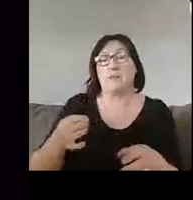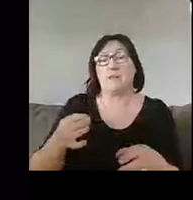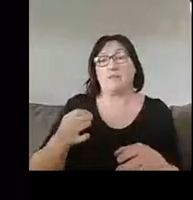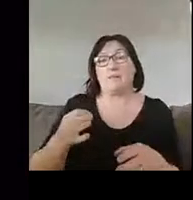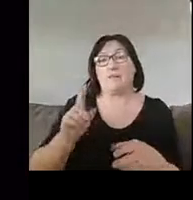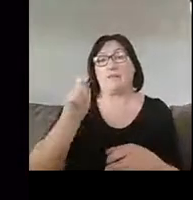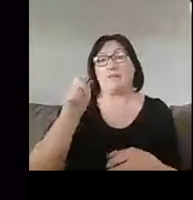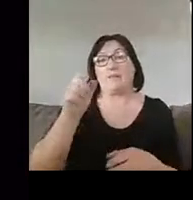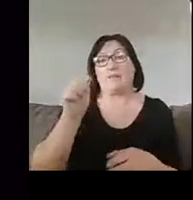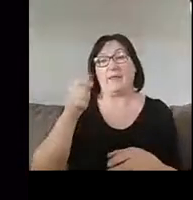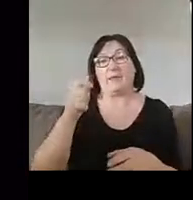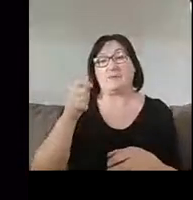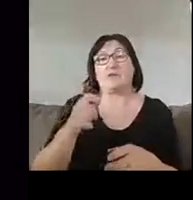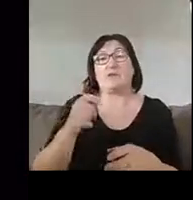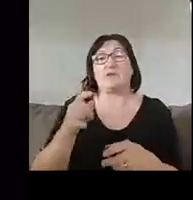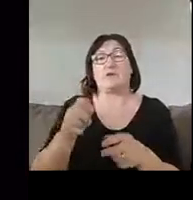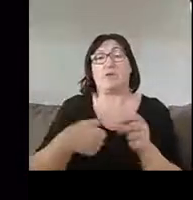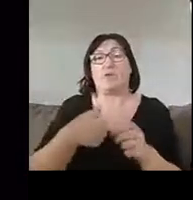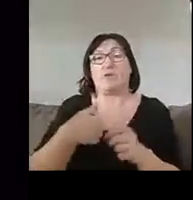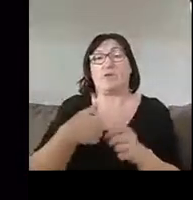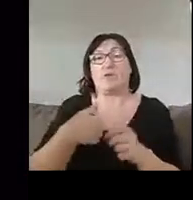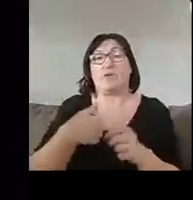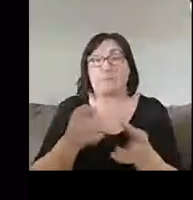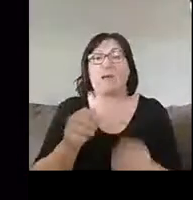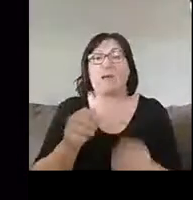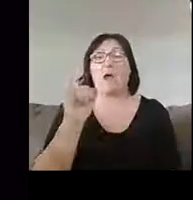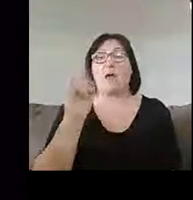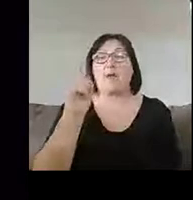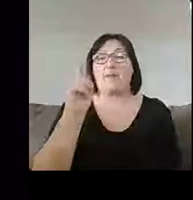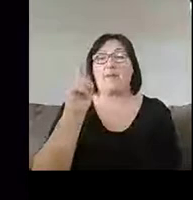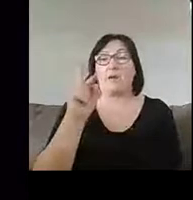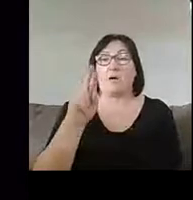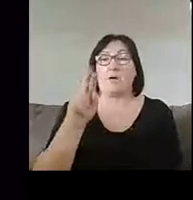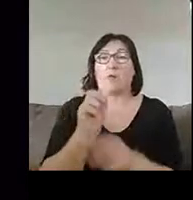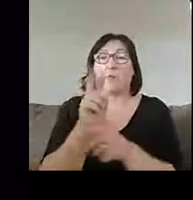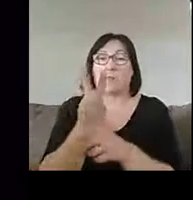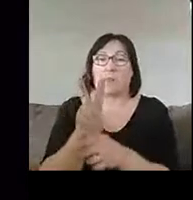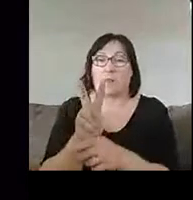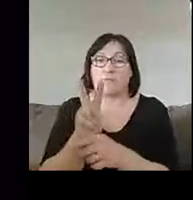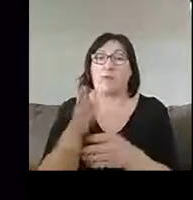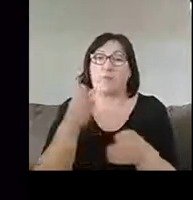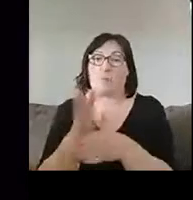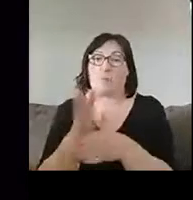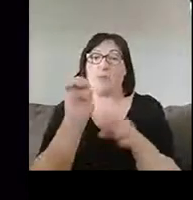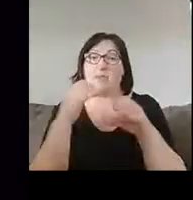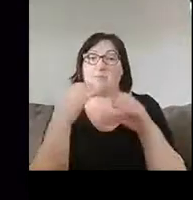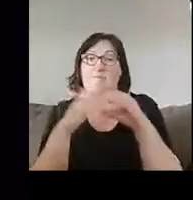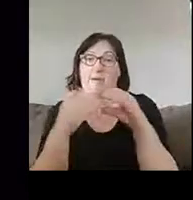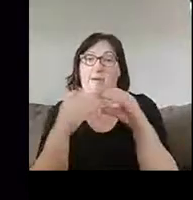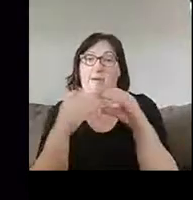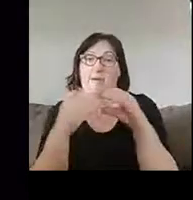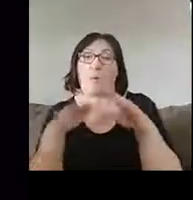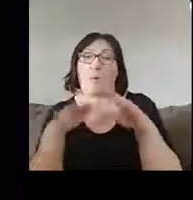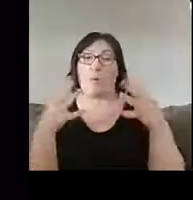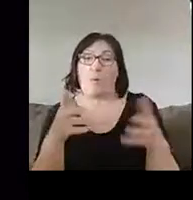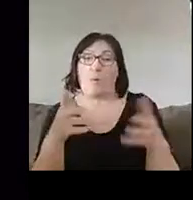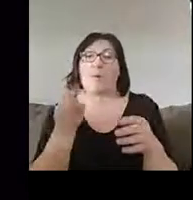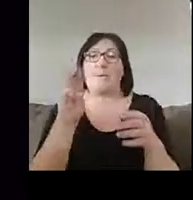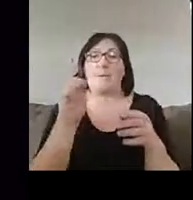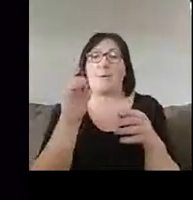12. You can also do that by means of e-filing or even the SARS Mobi app. Now, usually